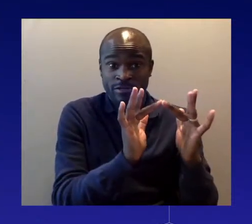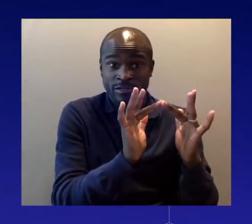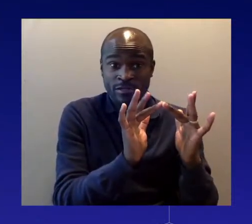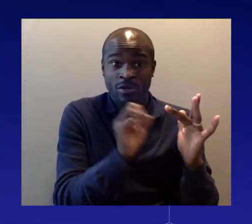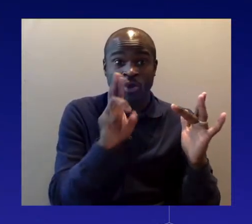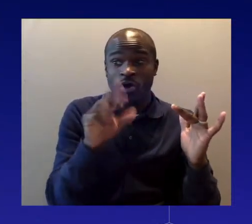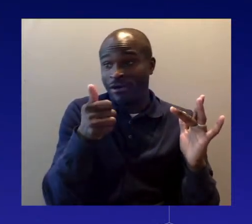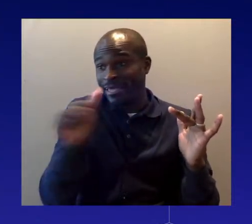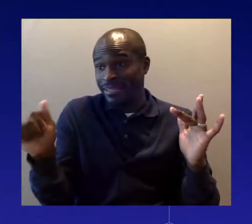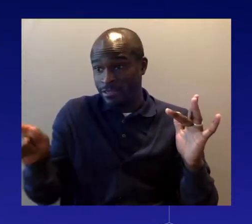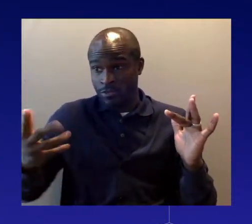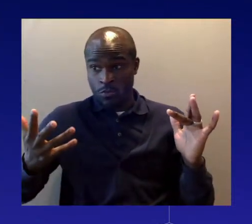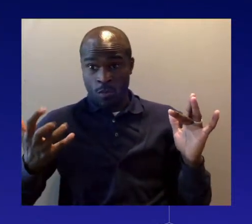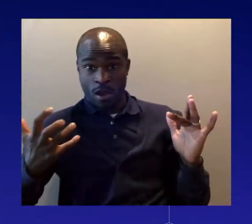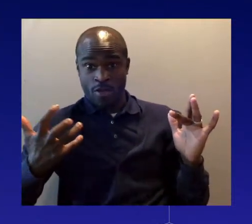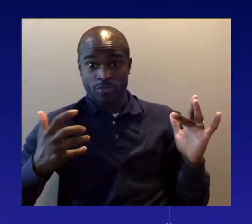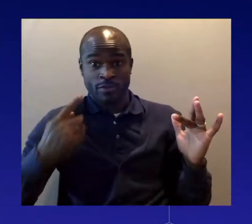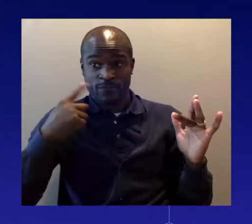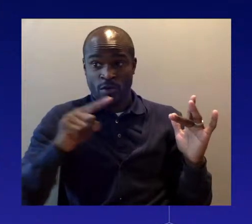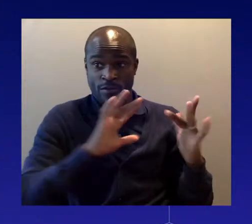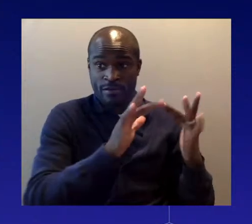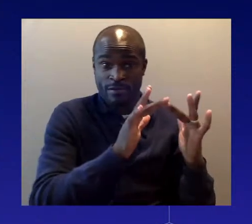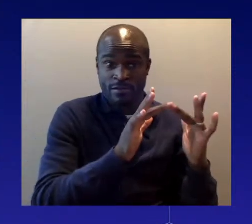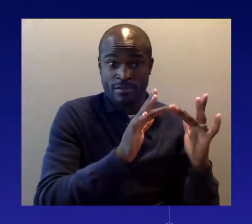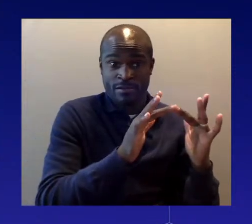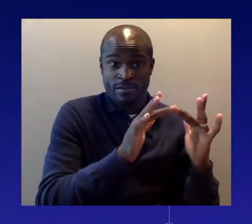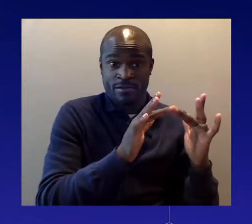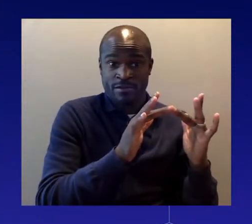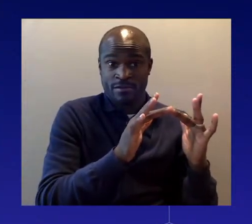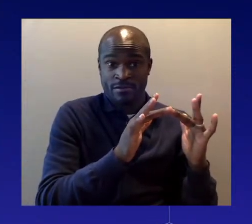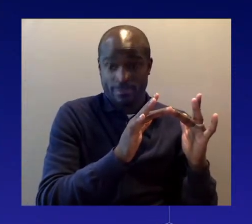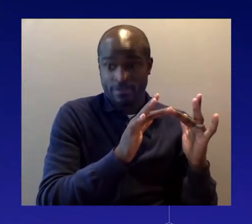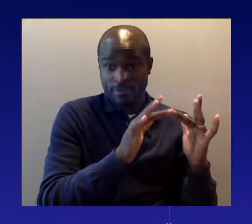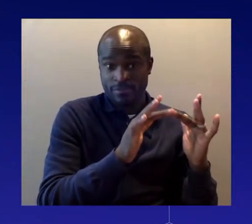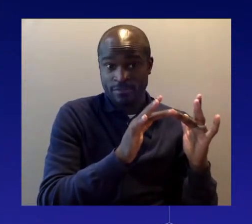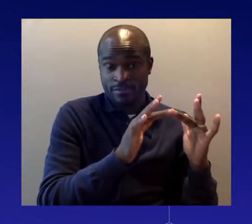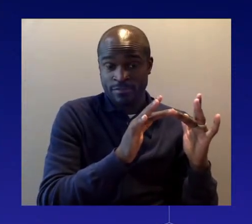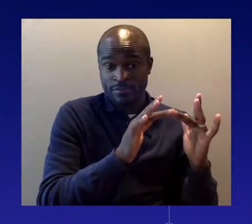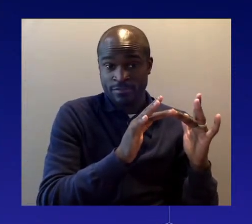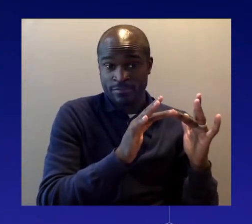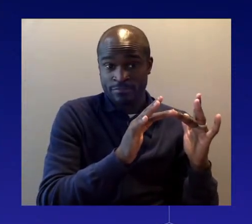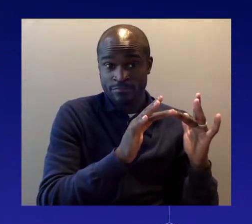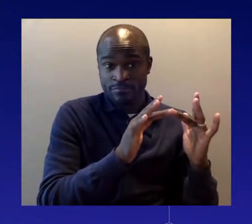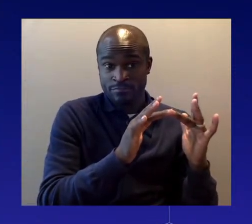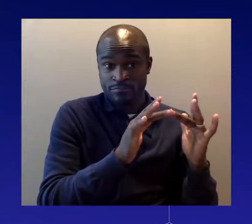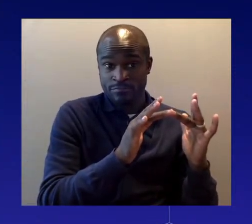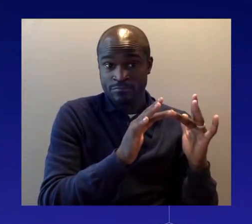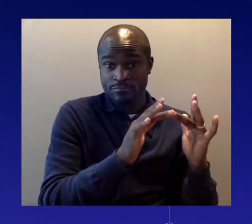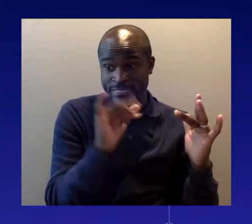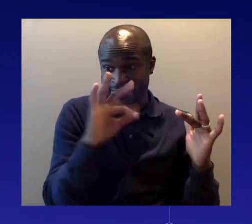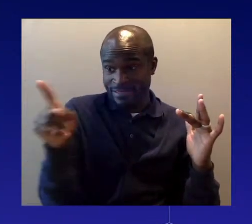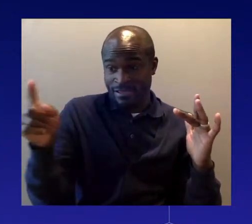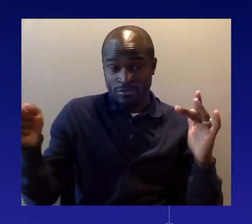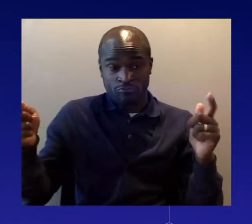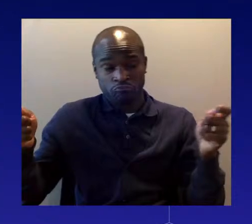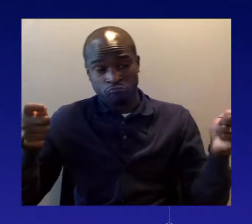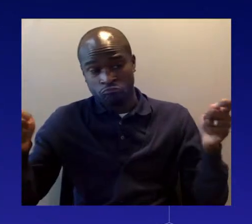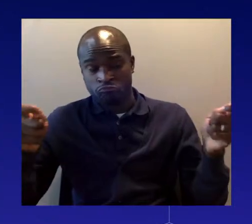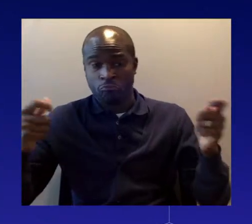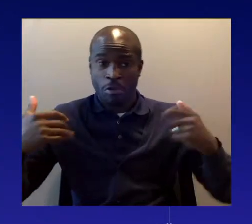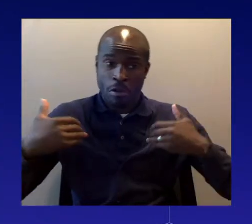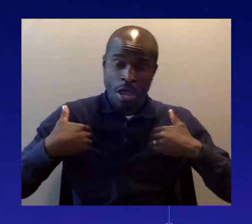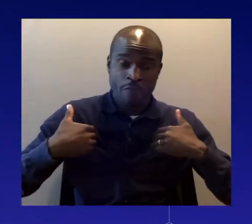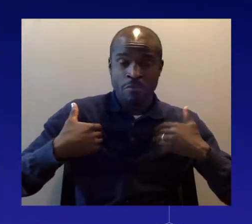do as a purveyor of internet or high-tech information, and if you were going to access